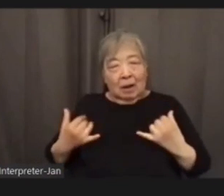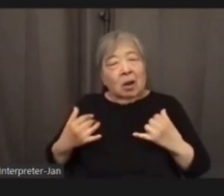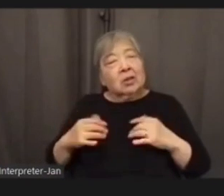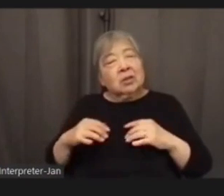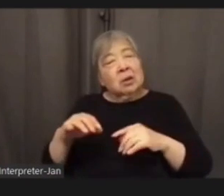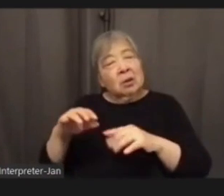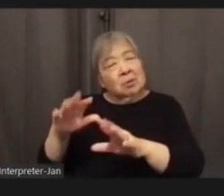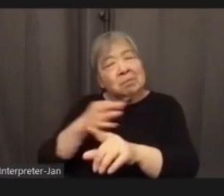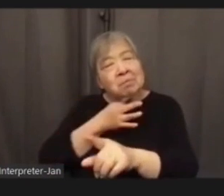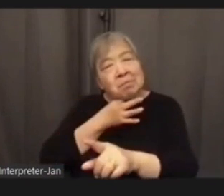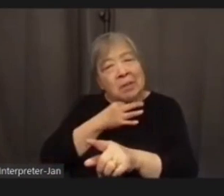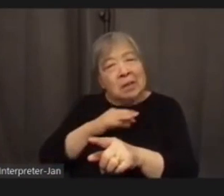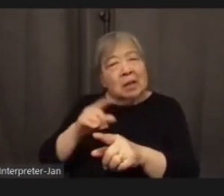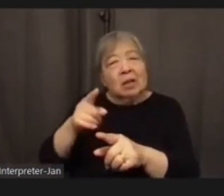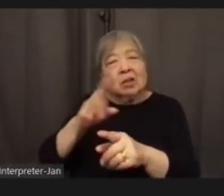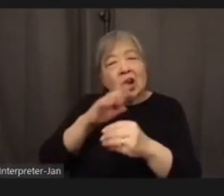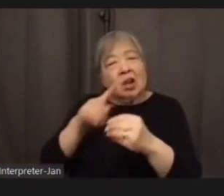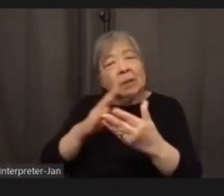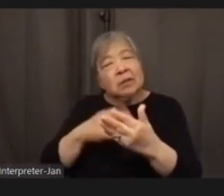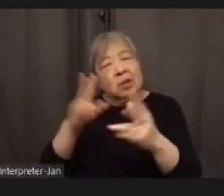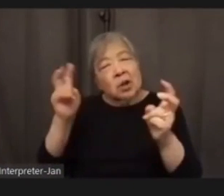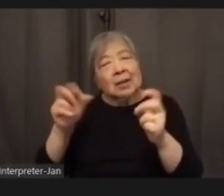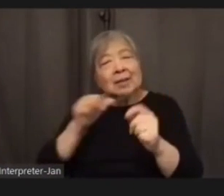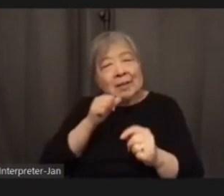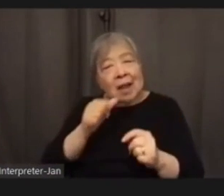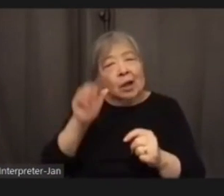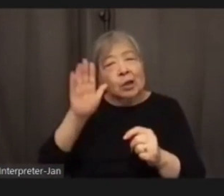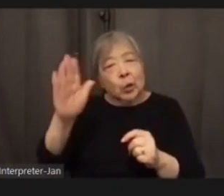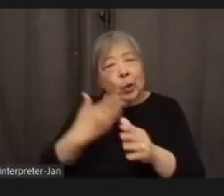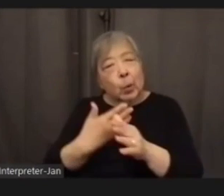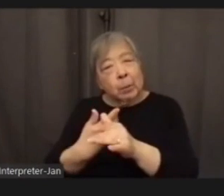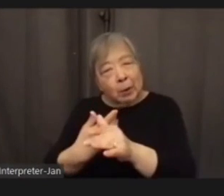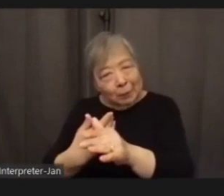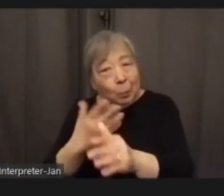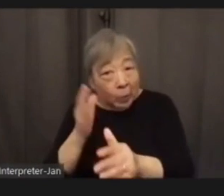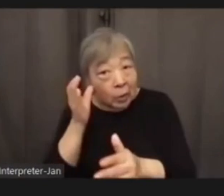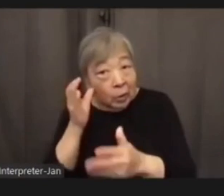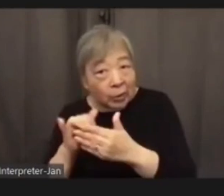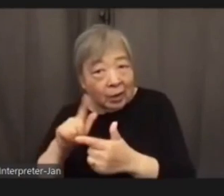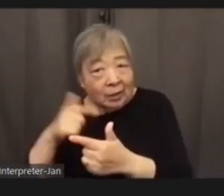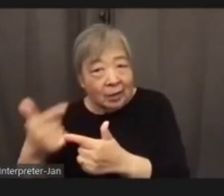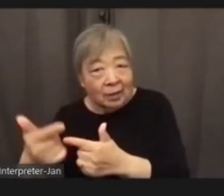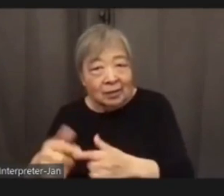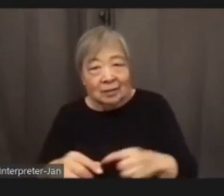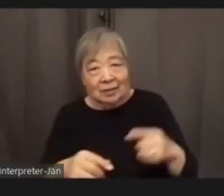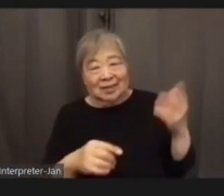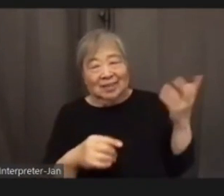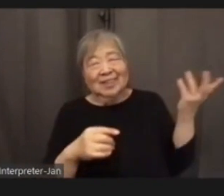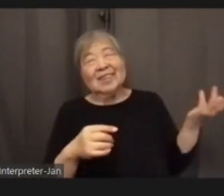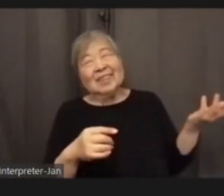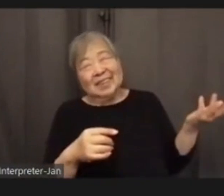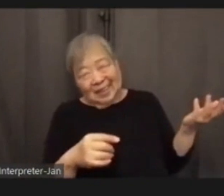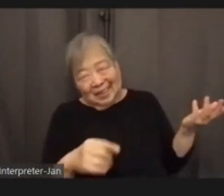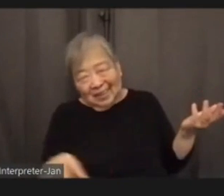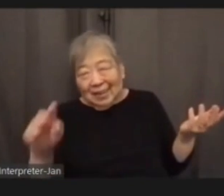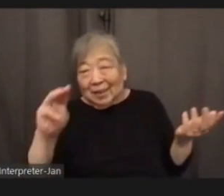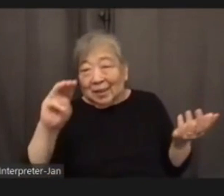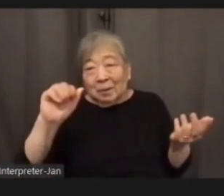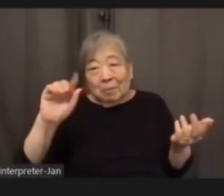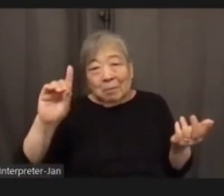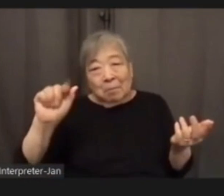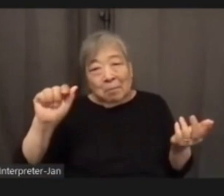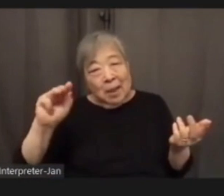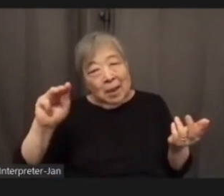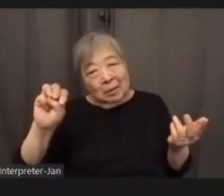Nobuko, tell us a bit about Not Your Butterfly, which we're going to hear next. So of course, Butterfly, Madam Butterfly has been this, you